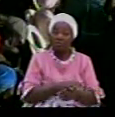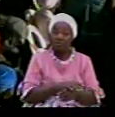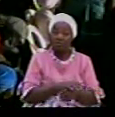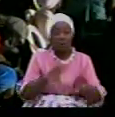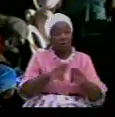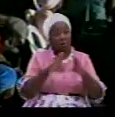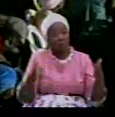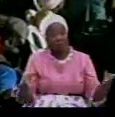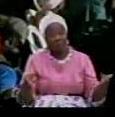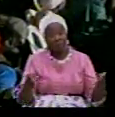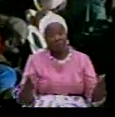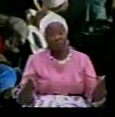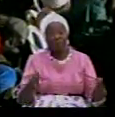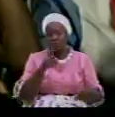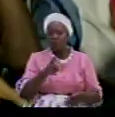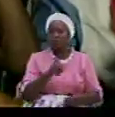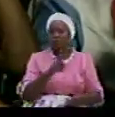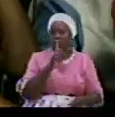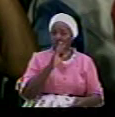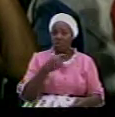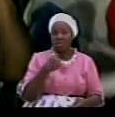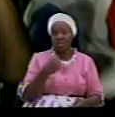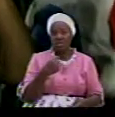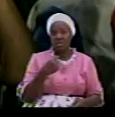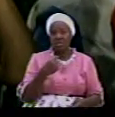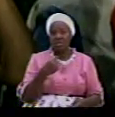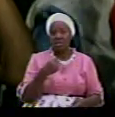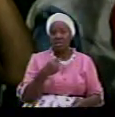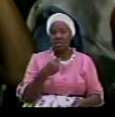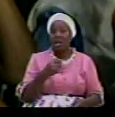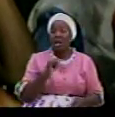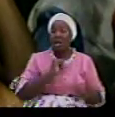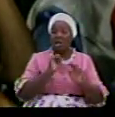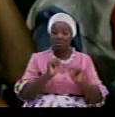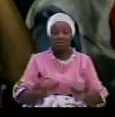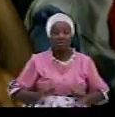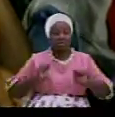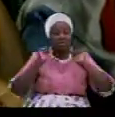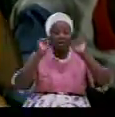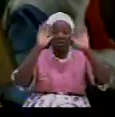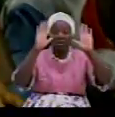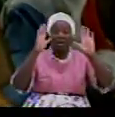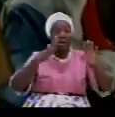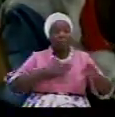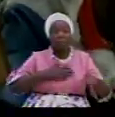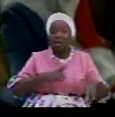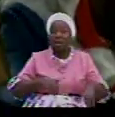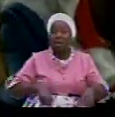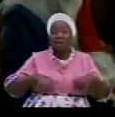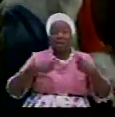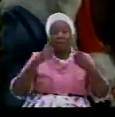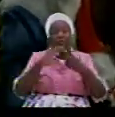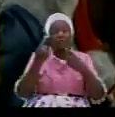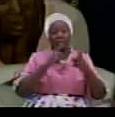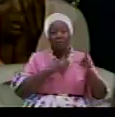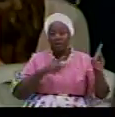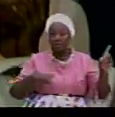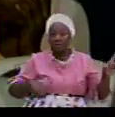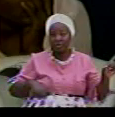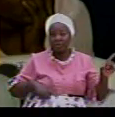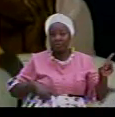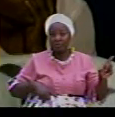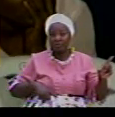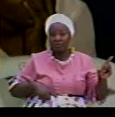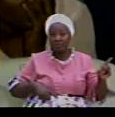you really say, I hand over my life to the Lord. Lord, forgive